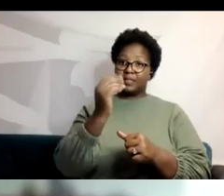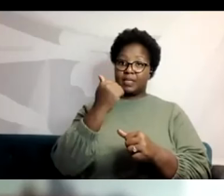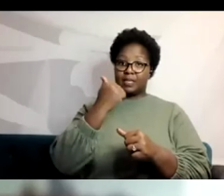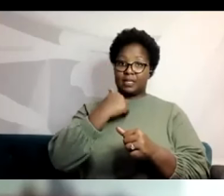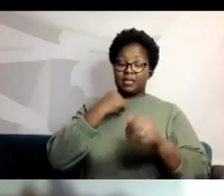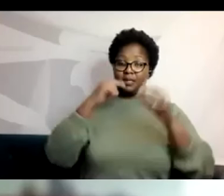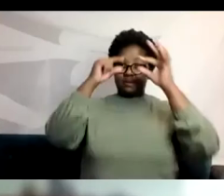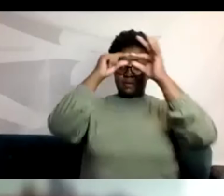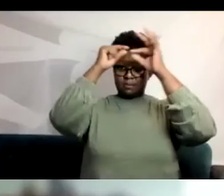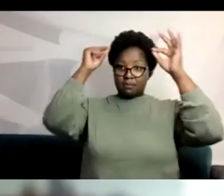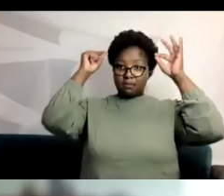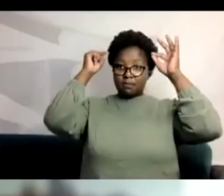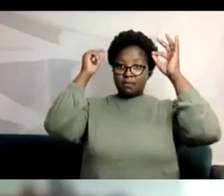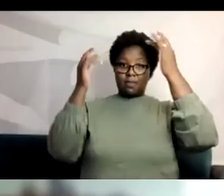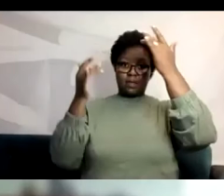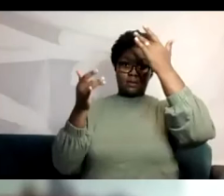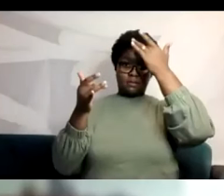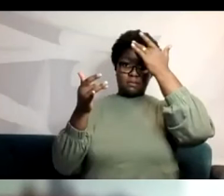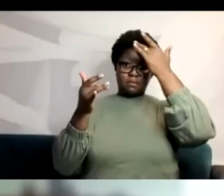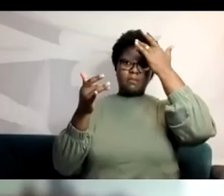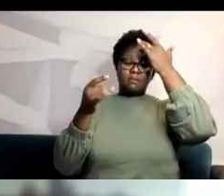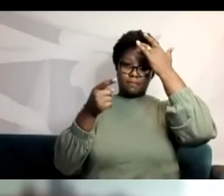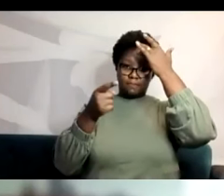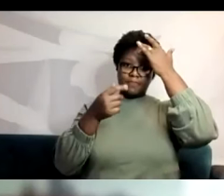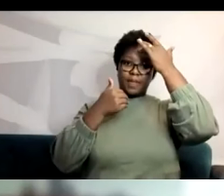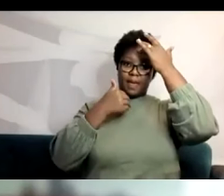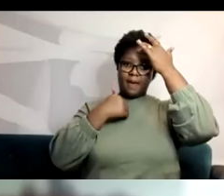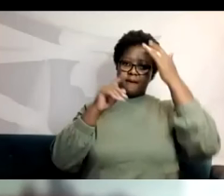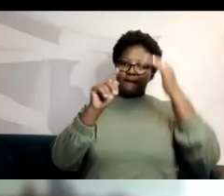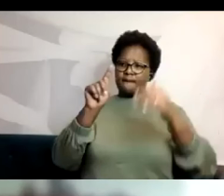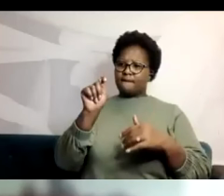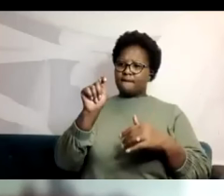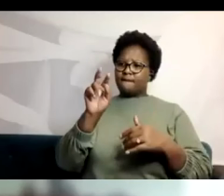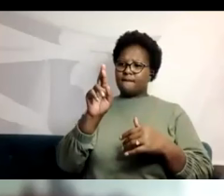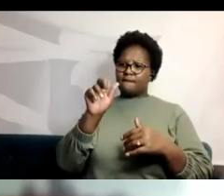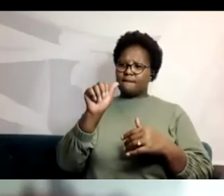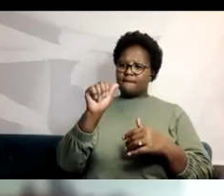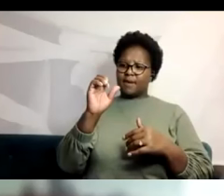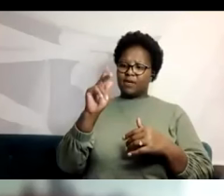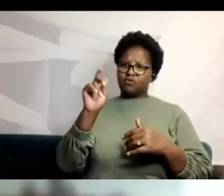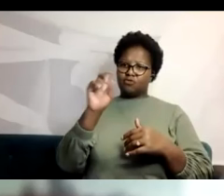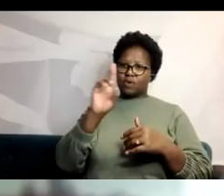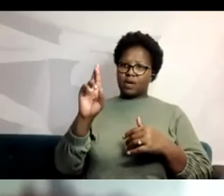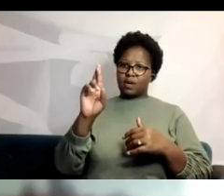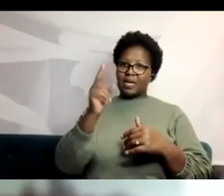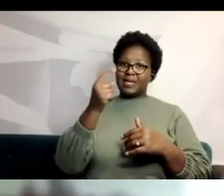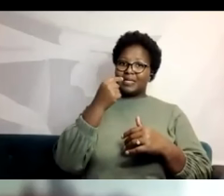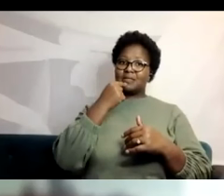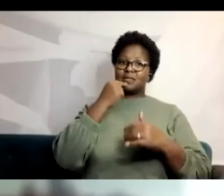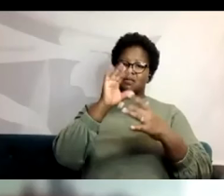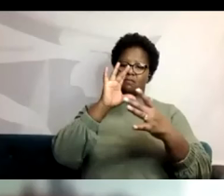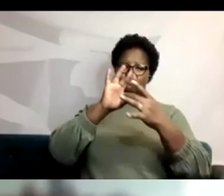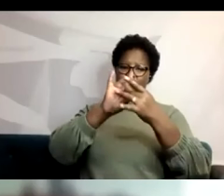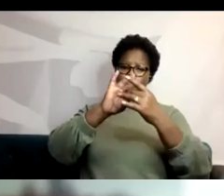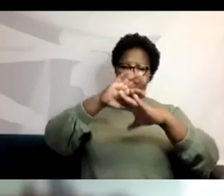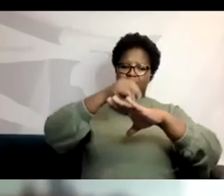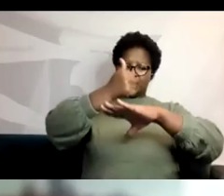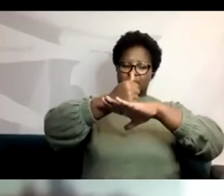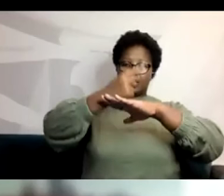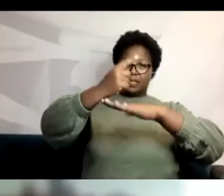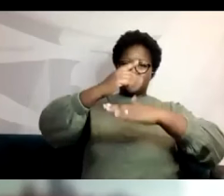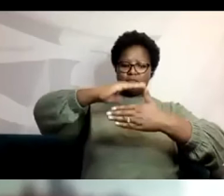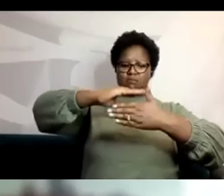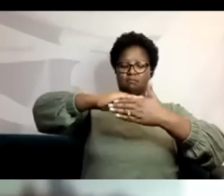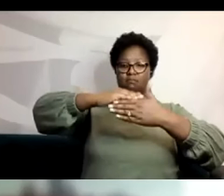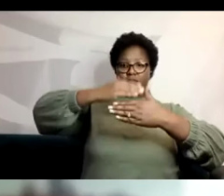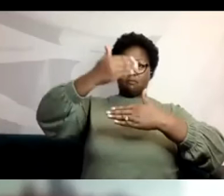head and I have this tracker, and this is actually set up on top of the computer screen. And